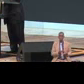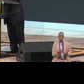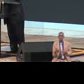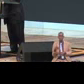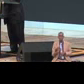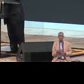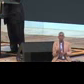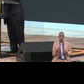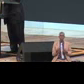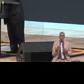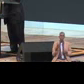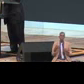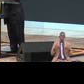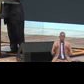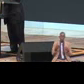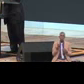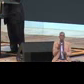Premature death.